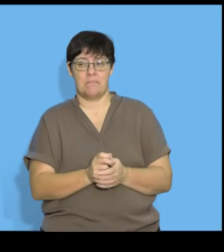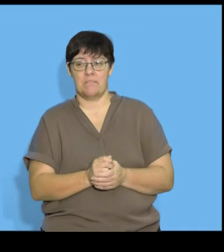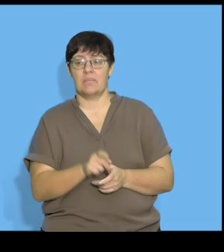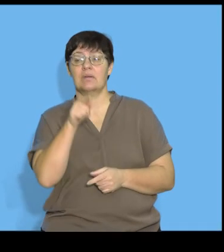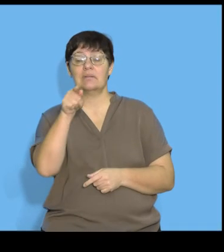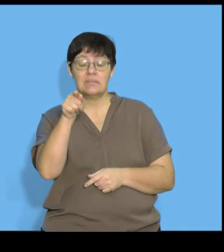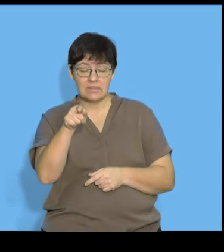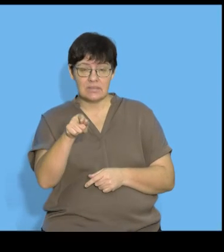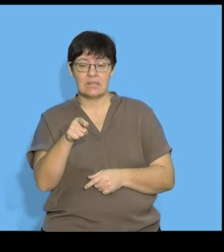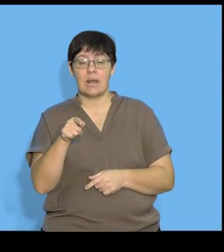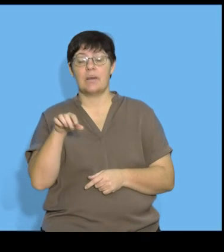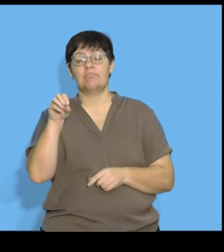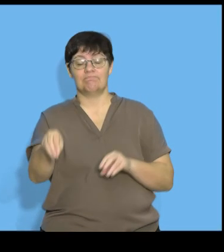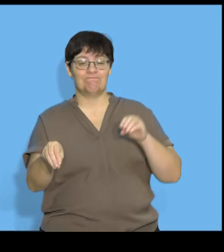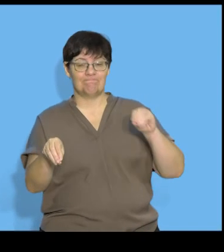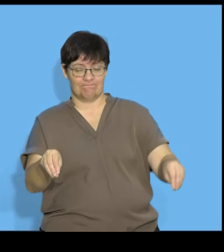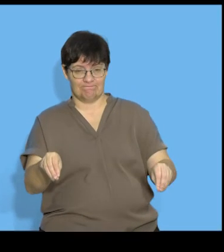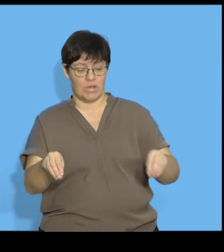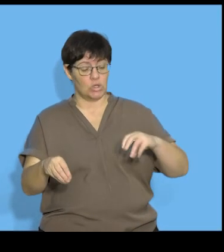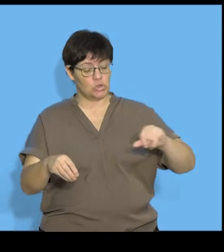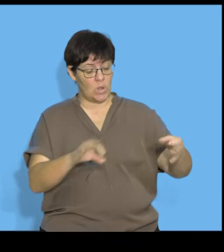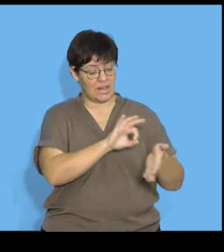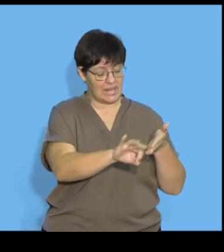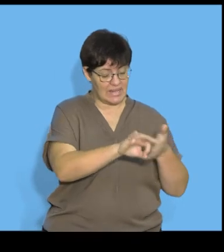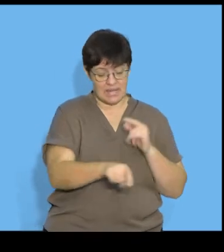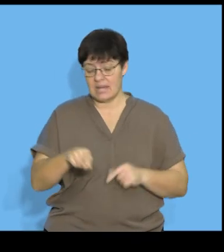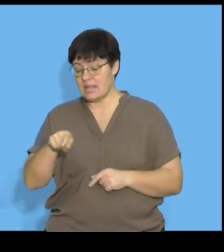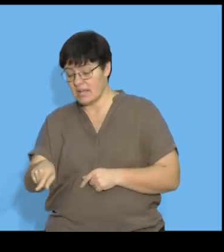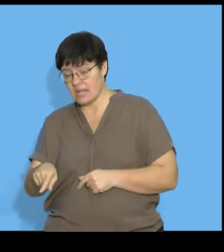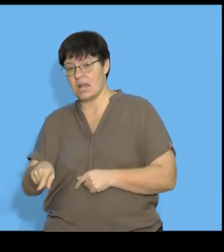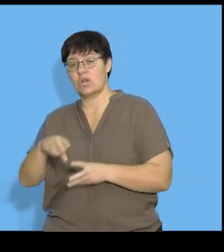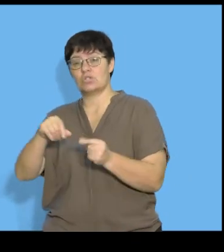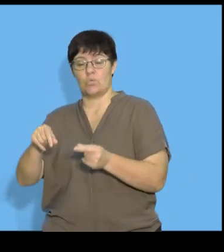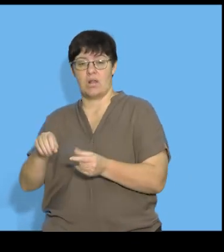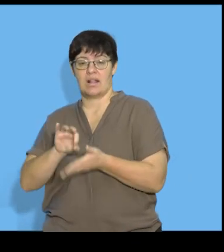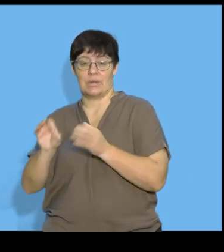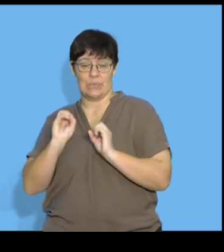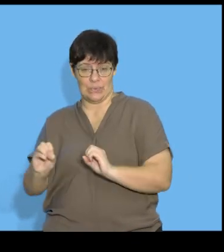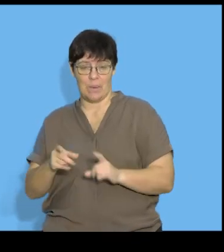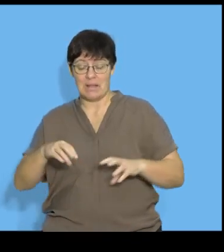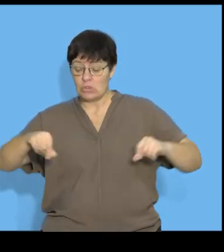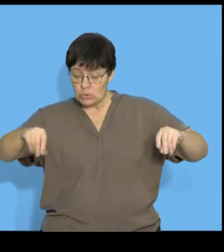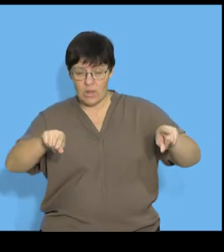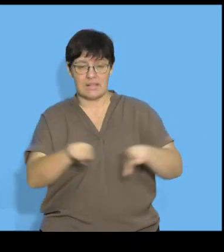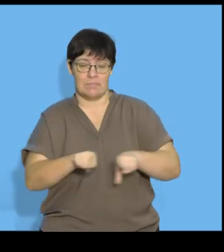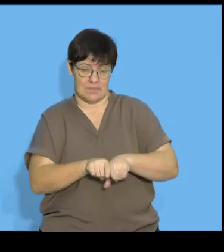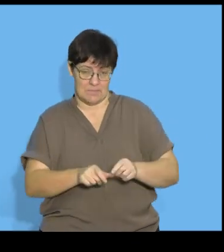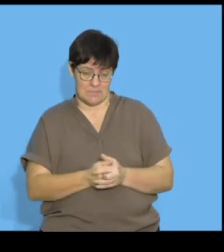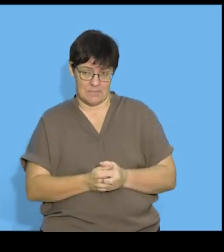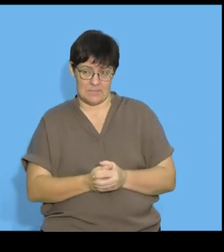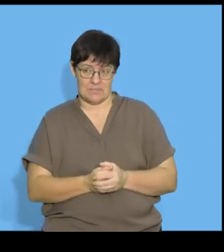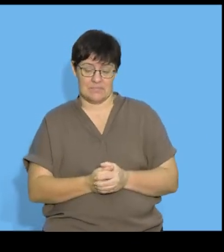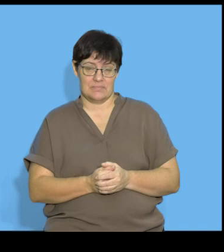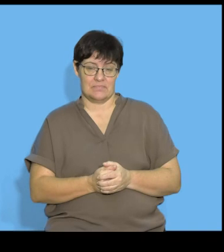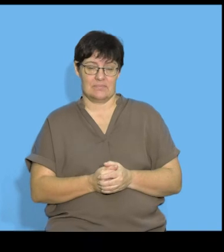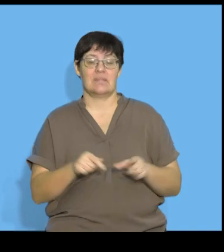the plants were planted in the same soil. So, what did I do the same?